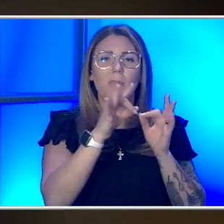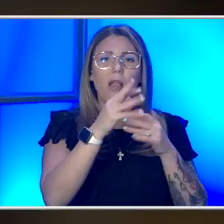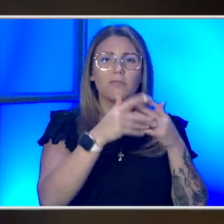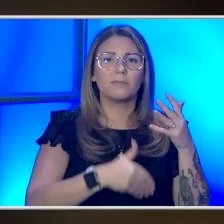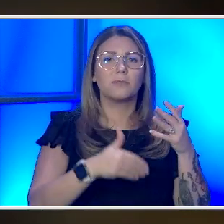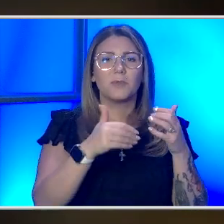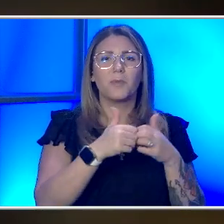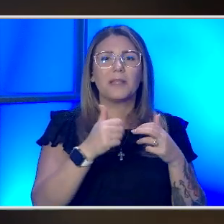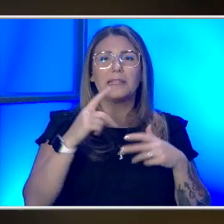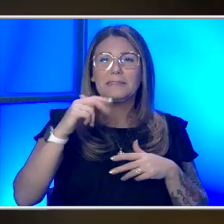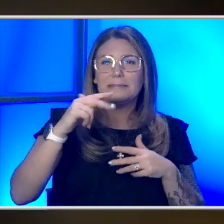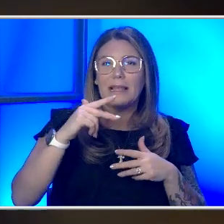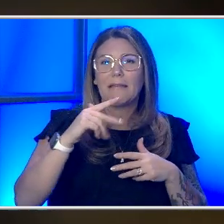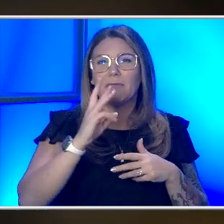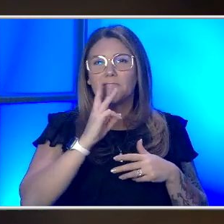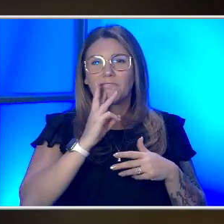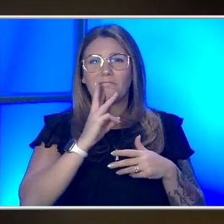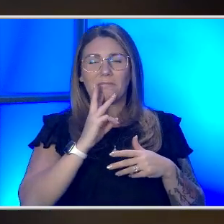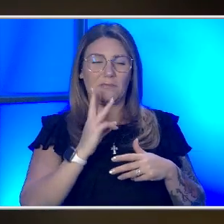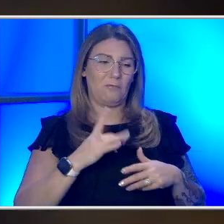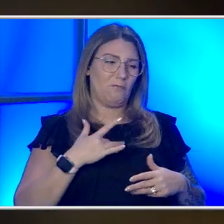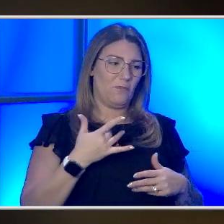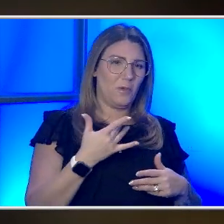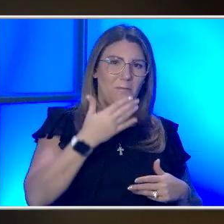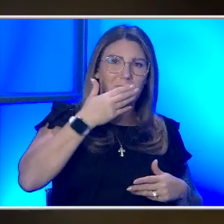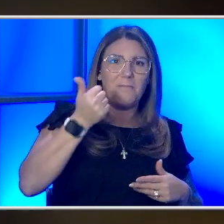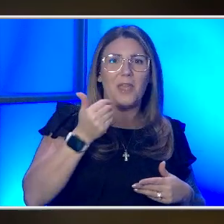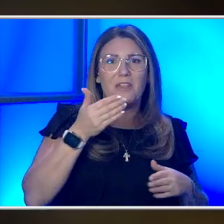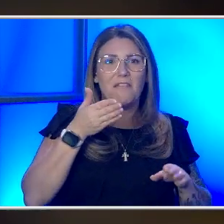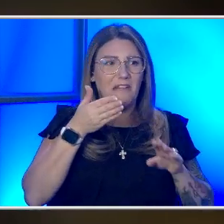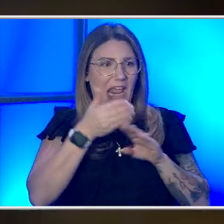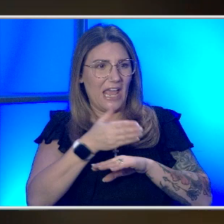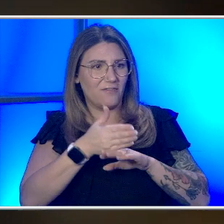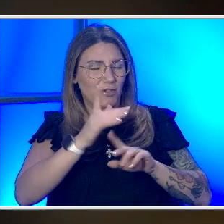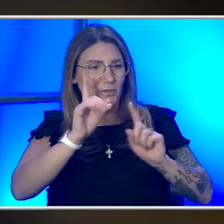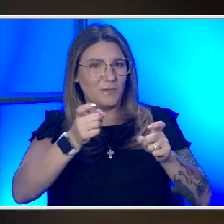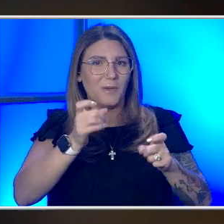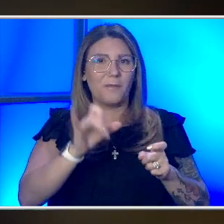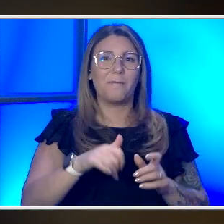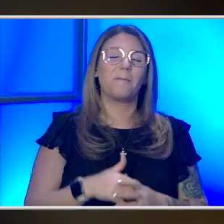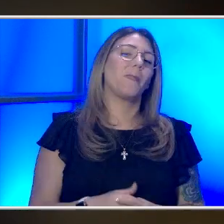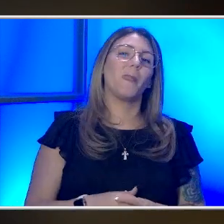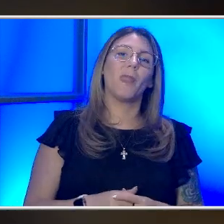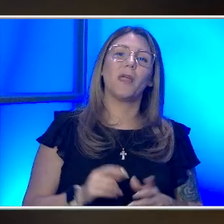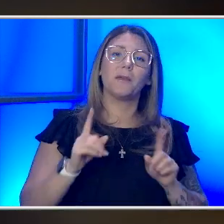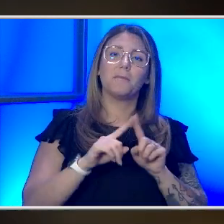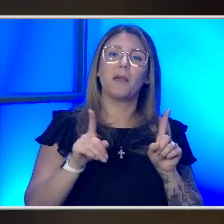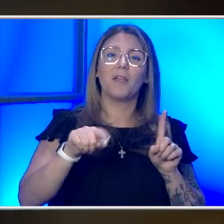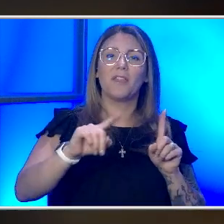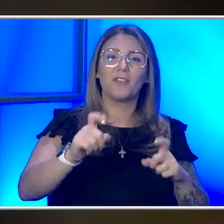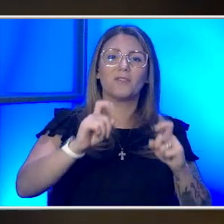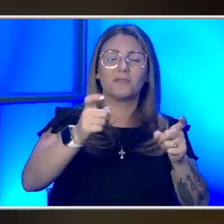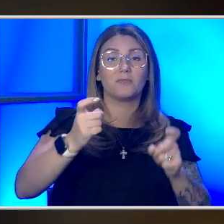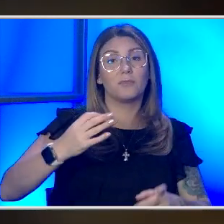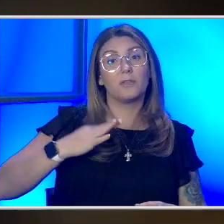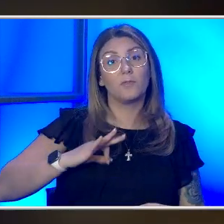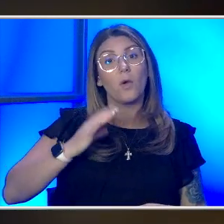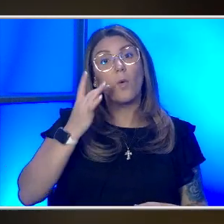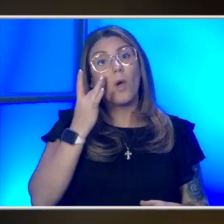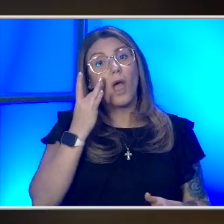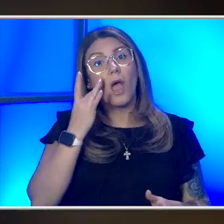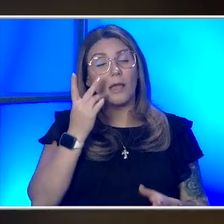people actually feel a little more hydrated after a platelet or plasma donation, but those donations are beneficial because we're able to keep just what